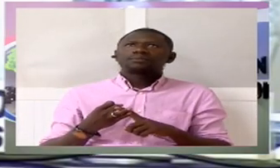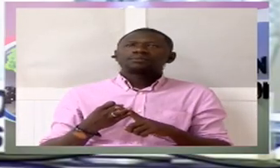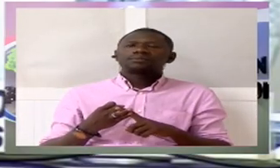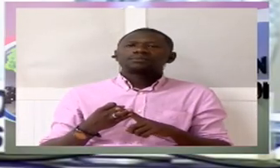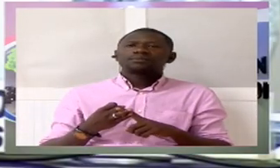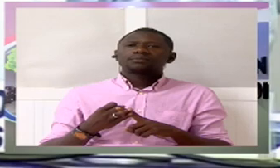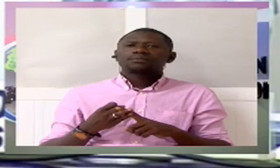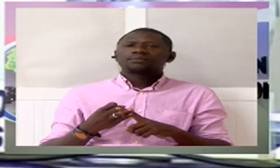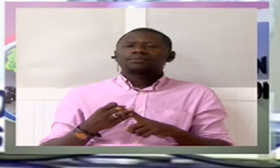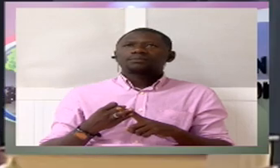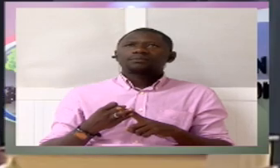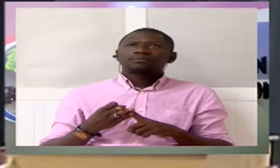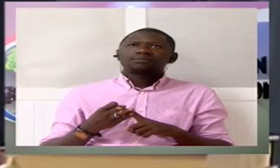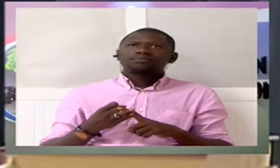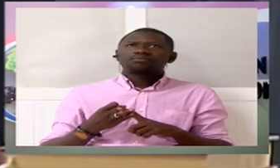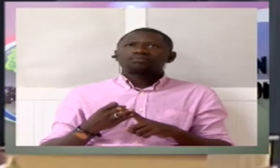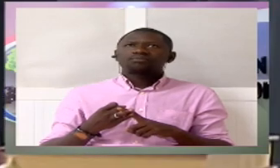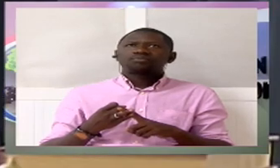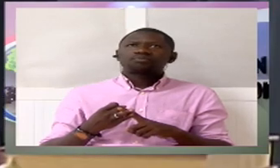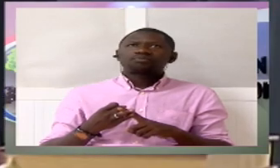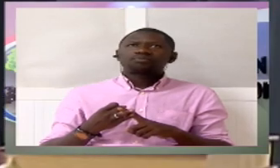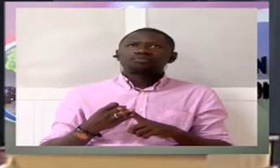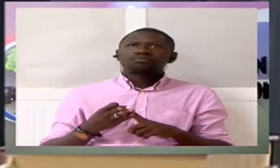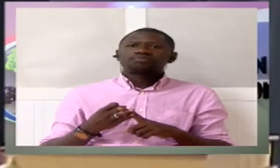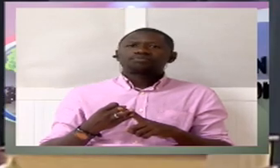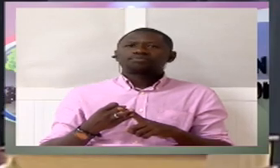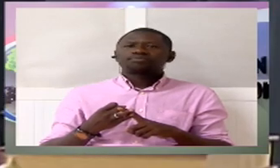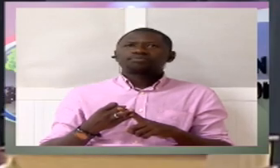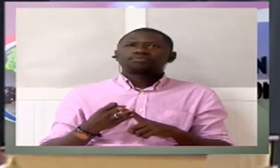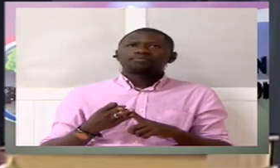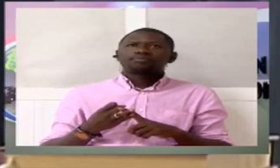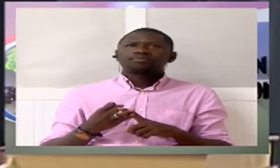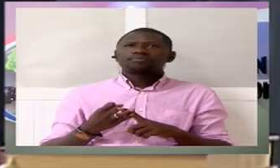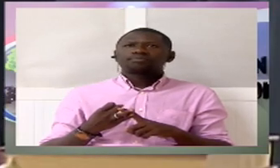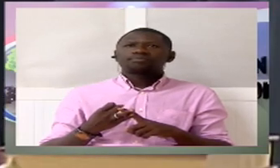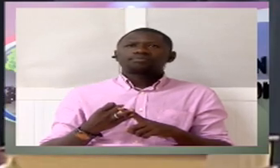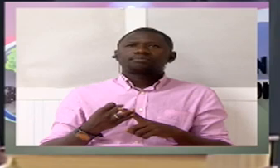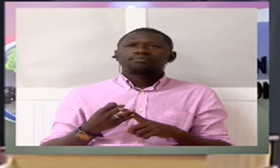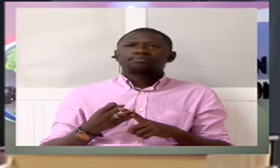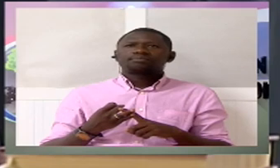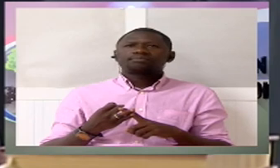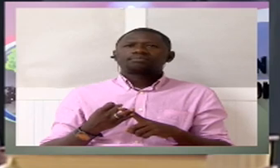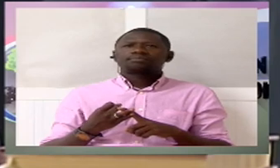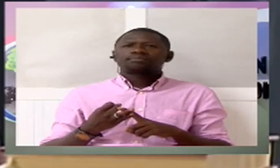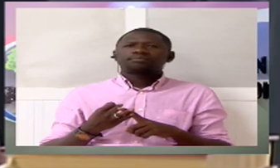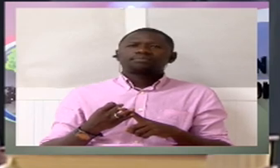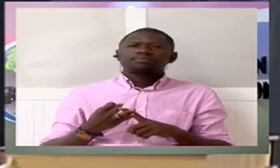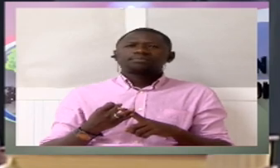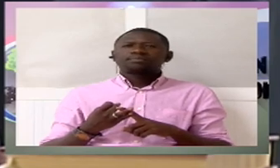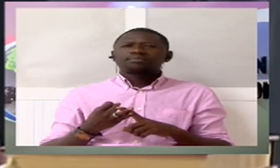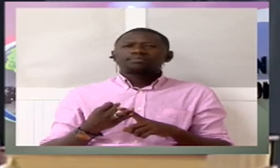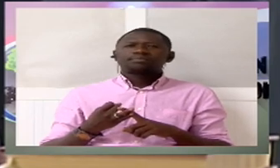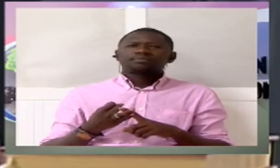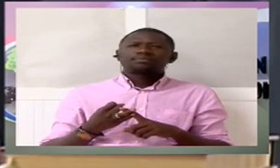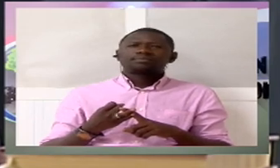ngambira malondal exactly. It's not ngambira amanke junior officer ti bara amanke da most senior officer fanant. Abe